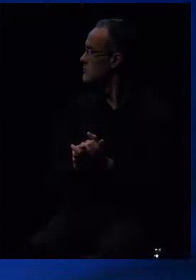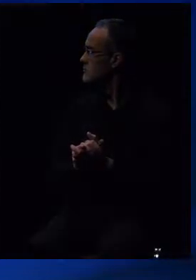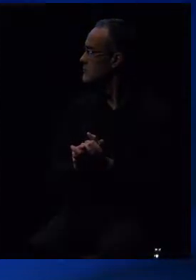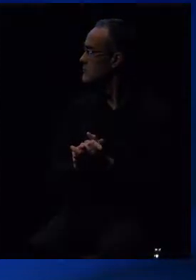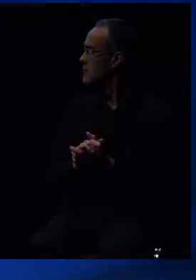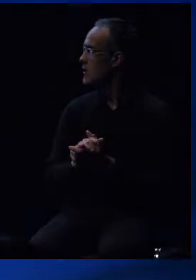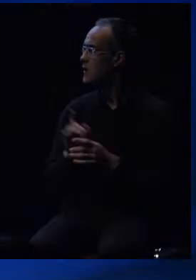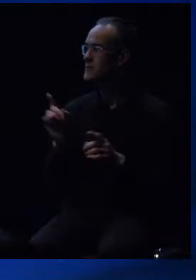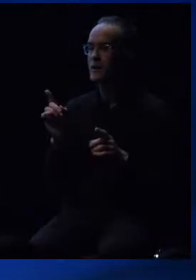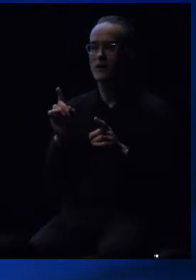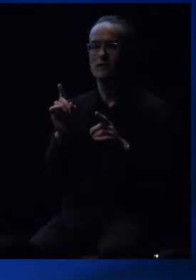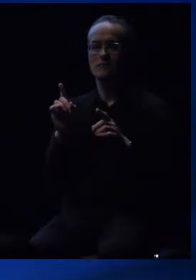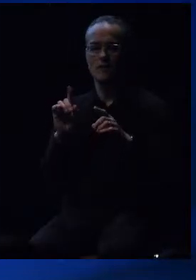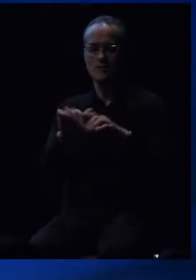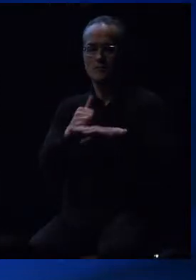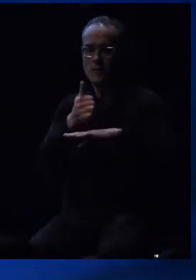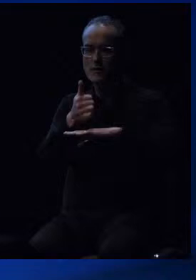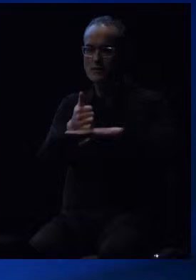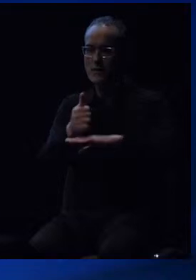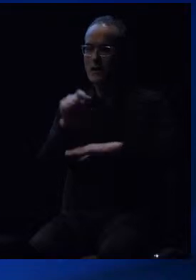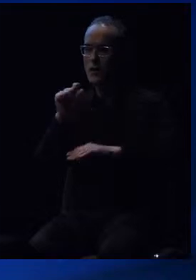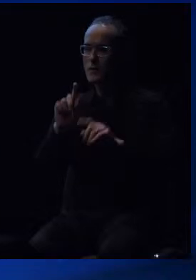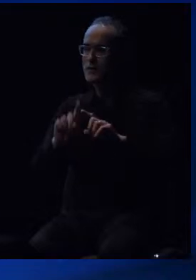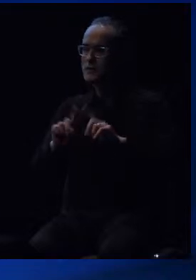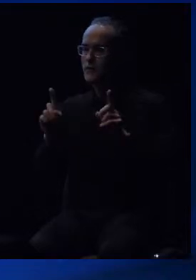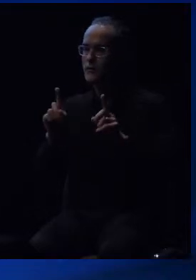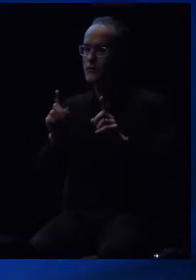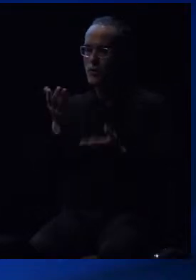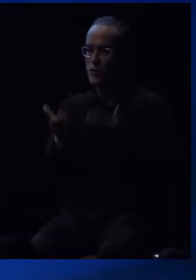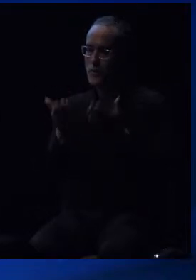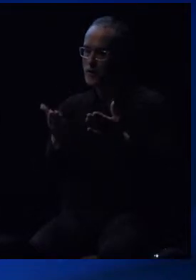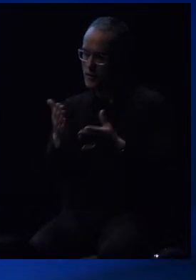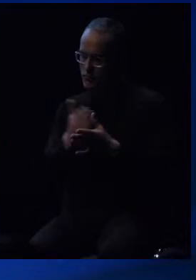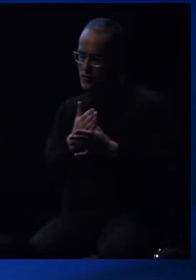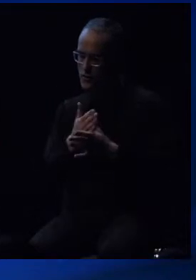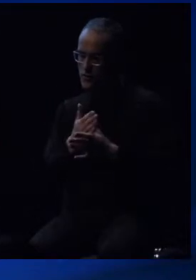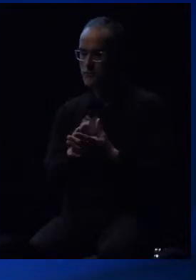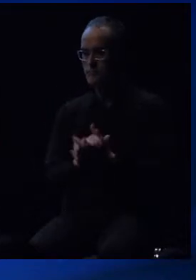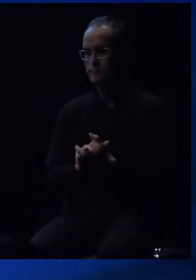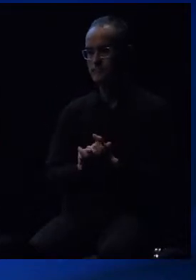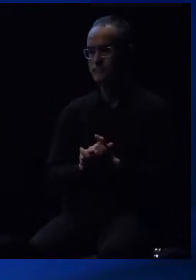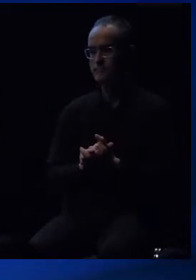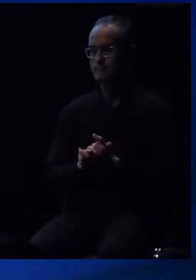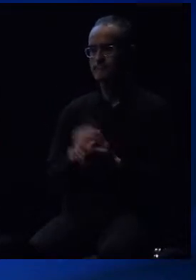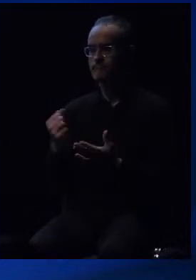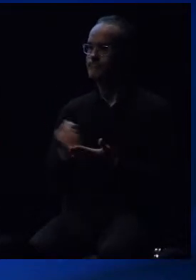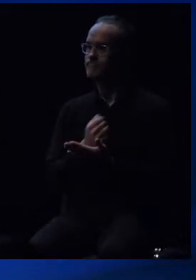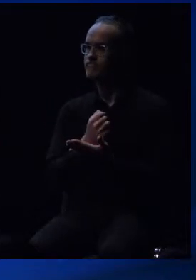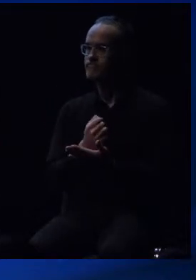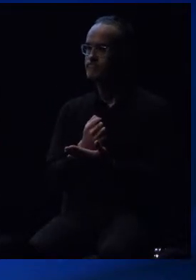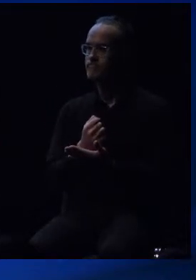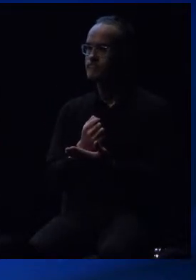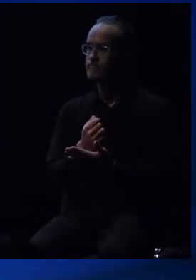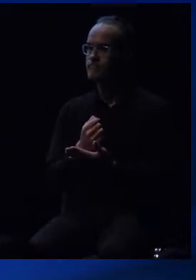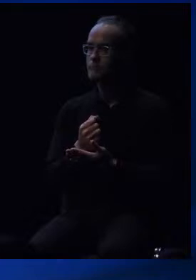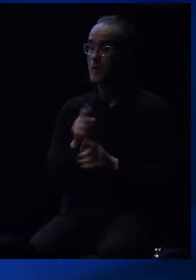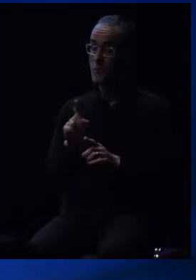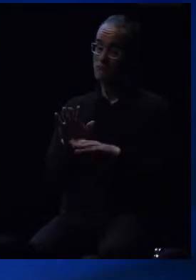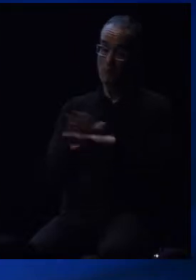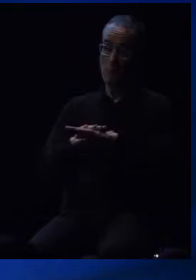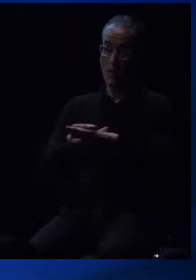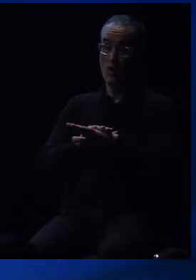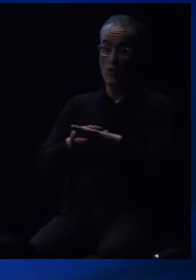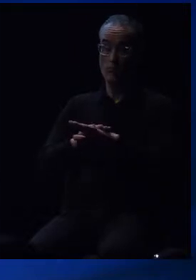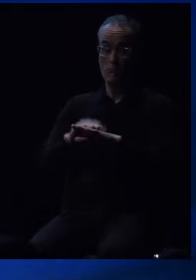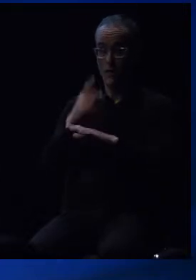slightly different from the original, but yeah. Nicer here. Yeah, unfortunately, but well, blue. Yeah, I can